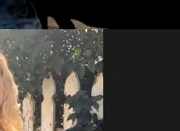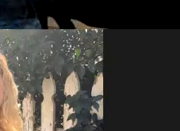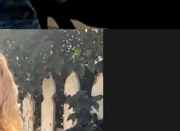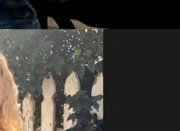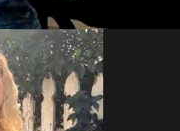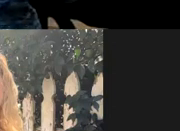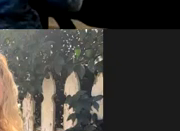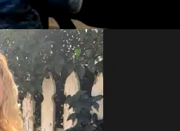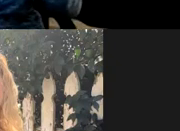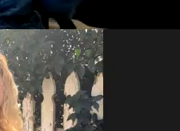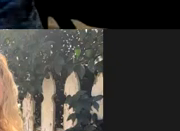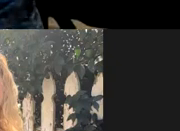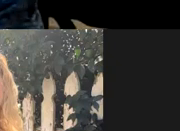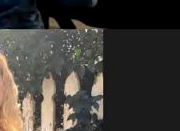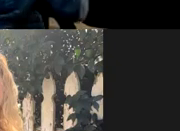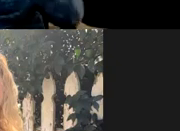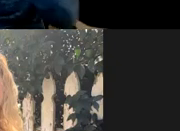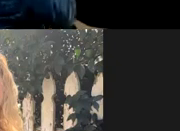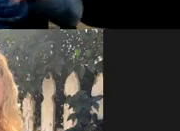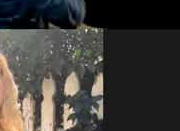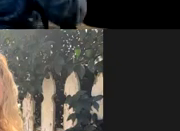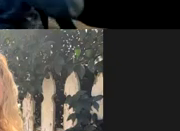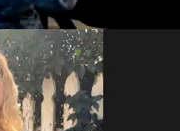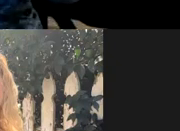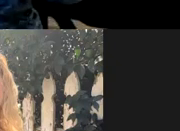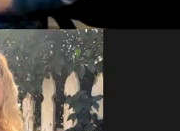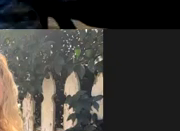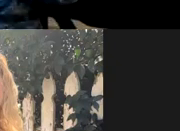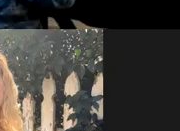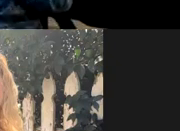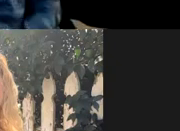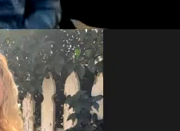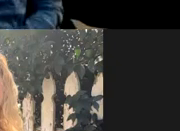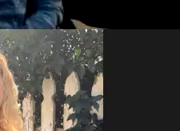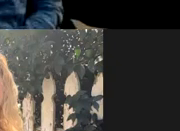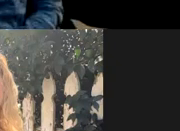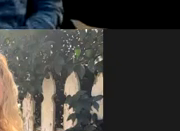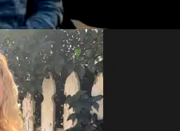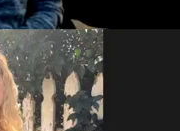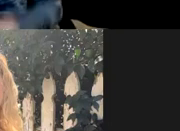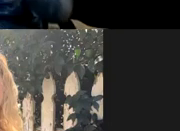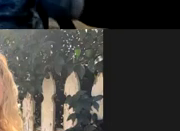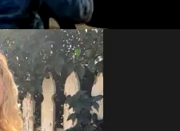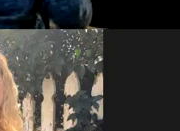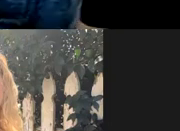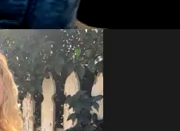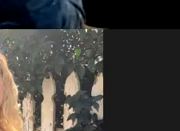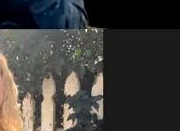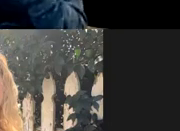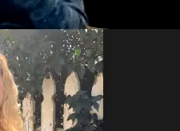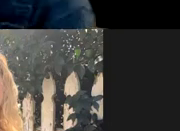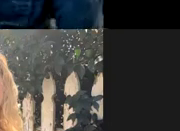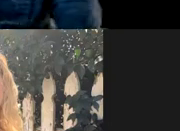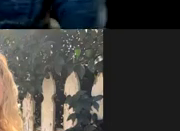No. Okay. No, and you can still file a fair housing complaint in this case